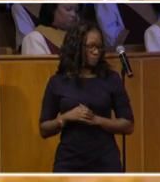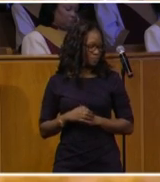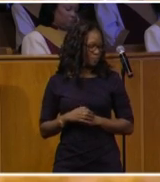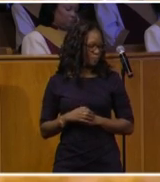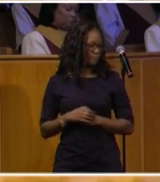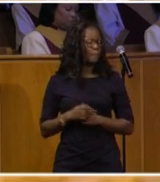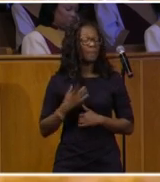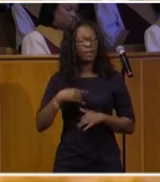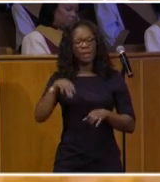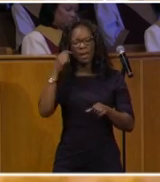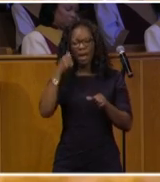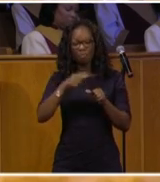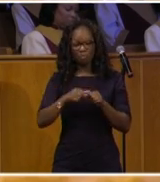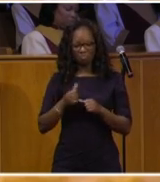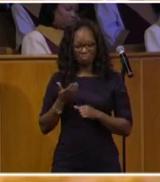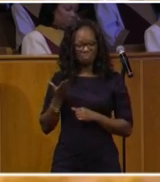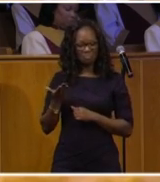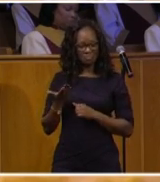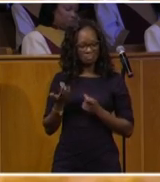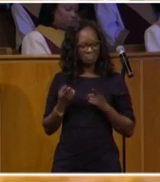And I remember being there with him